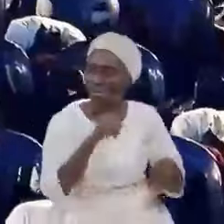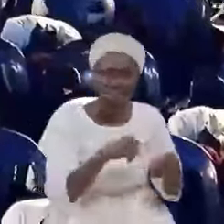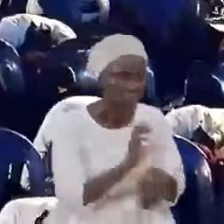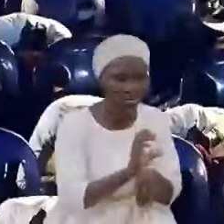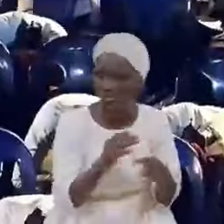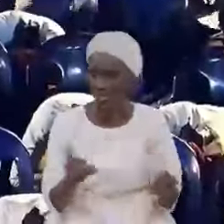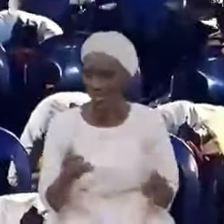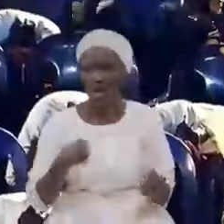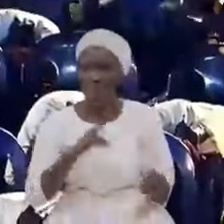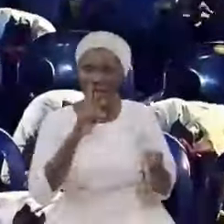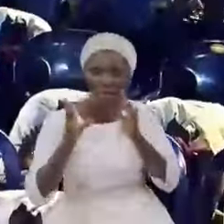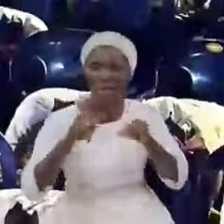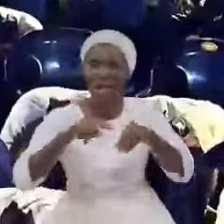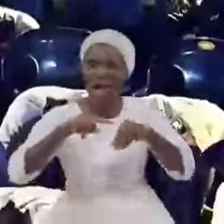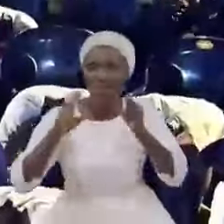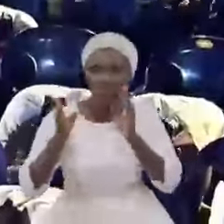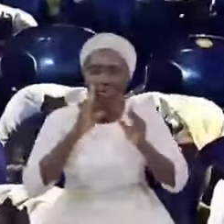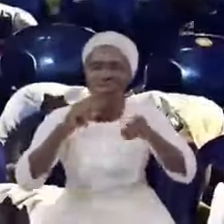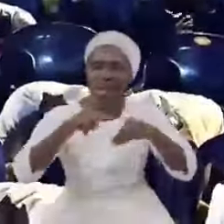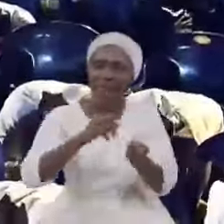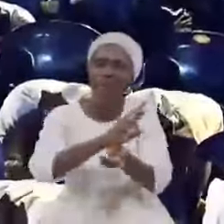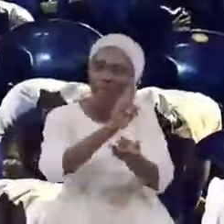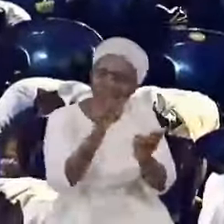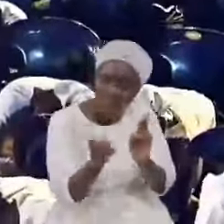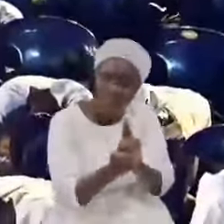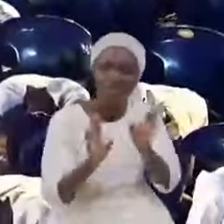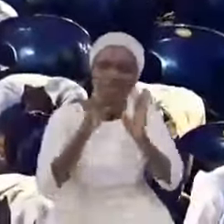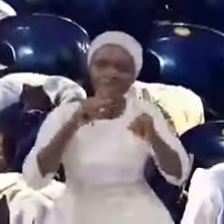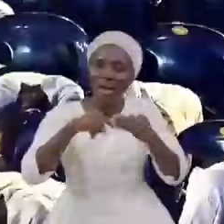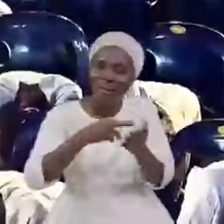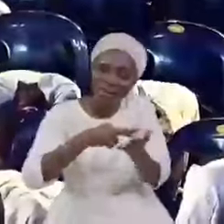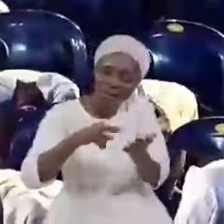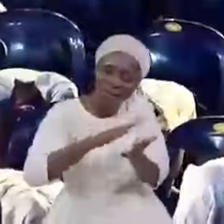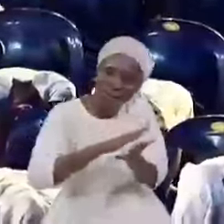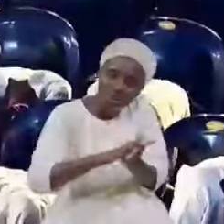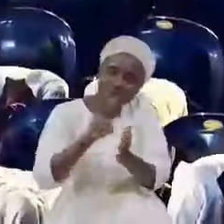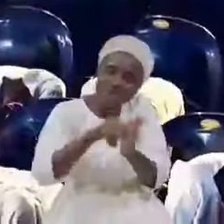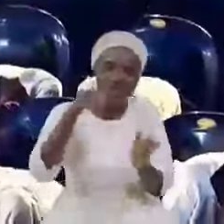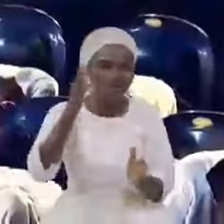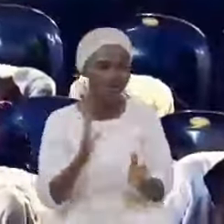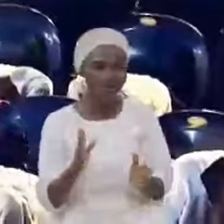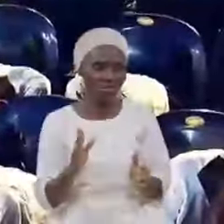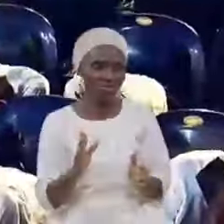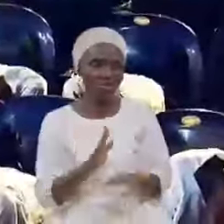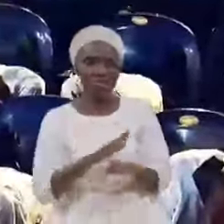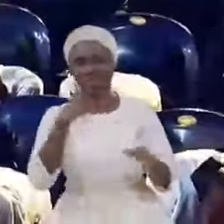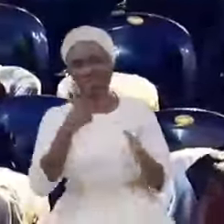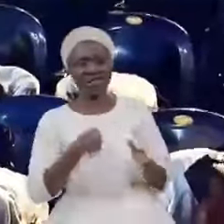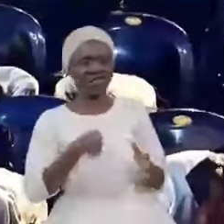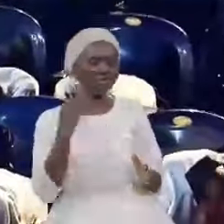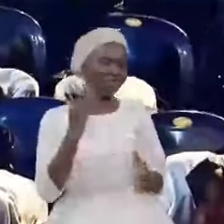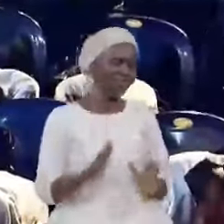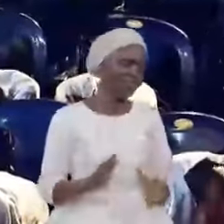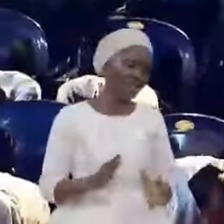life. Don't say I'm a preacher. Yes, I understand. But we're talking about repentance